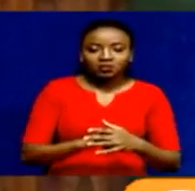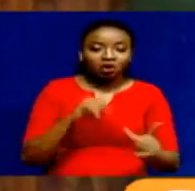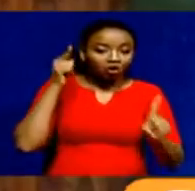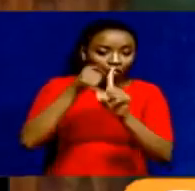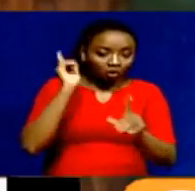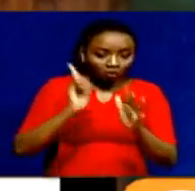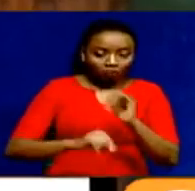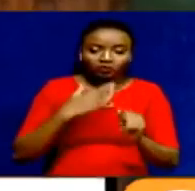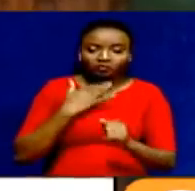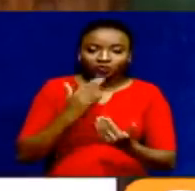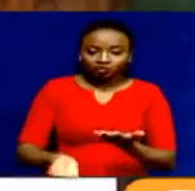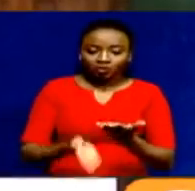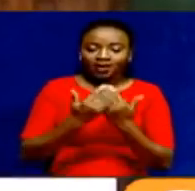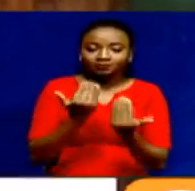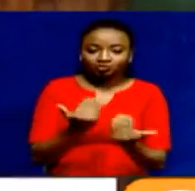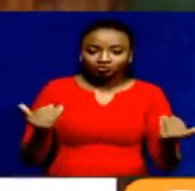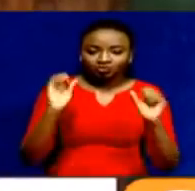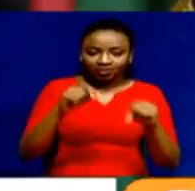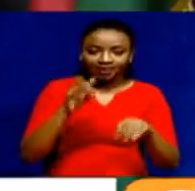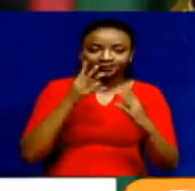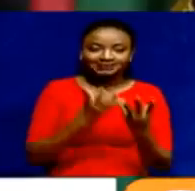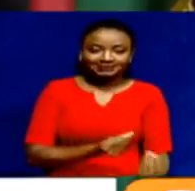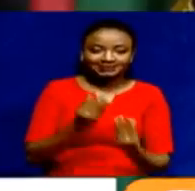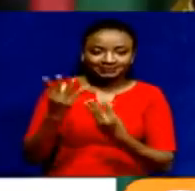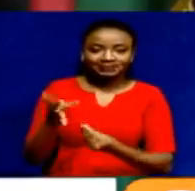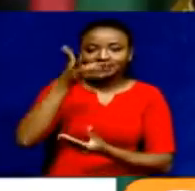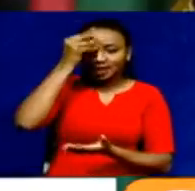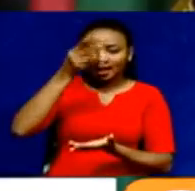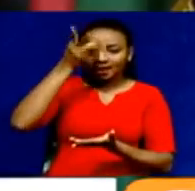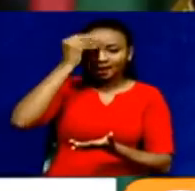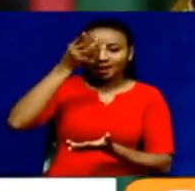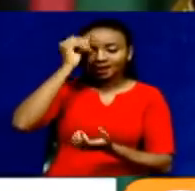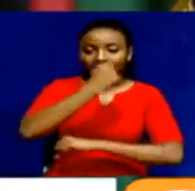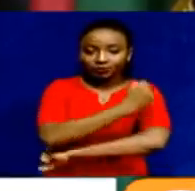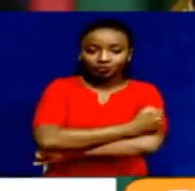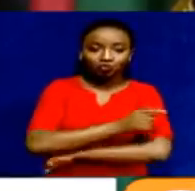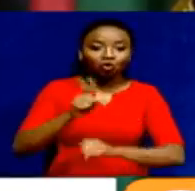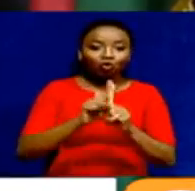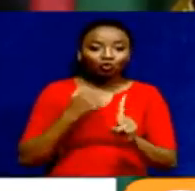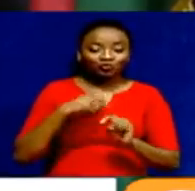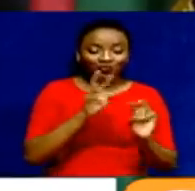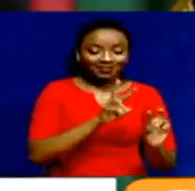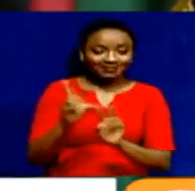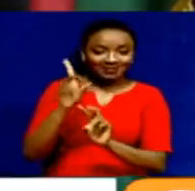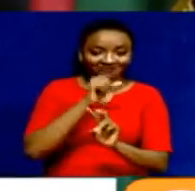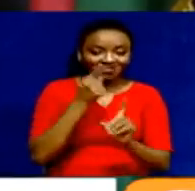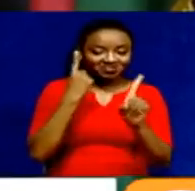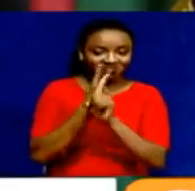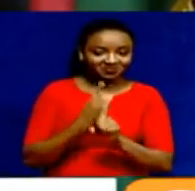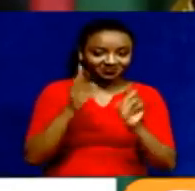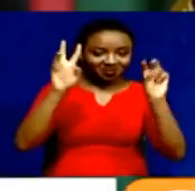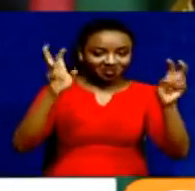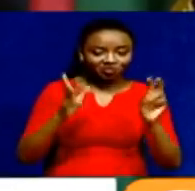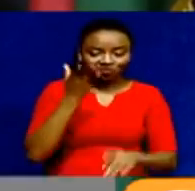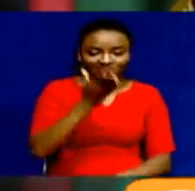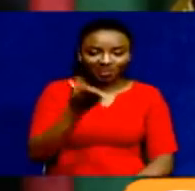to further facilitate ease of learning for our children. There are issues that have been identified, there are issues that he felt were part and parcel of his legacy,